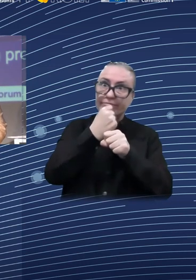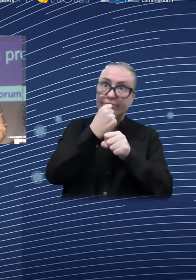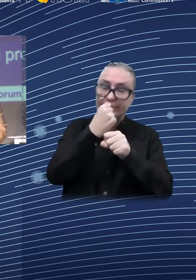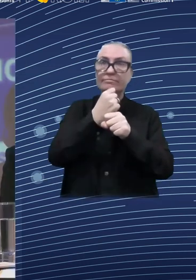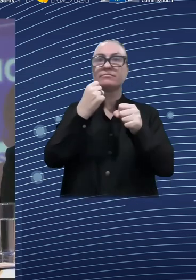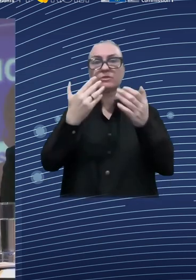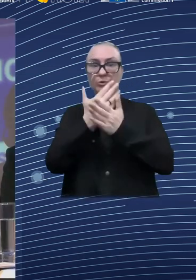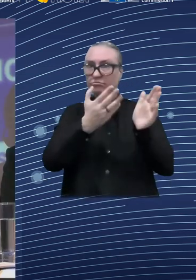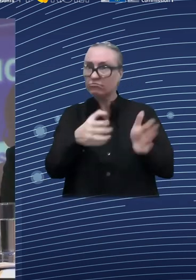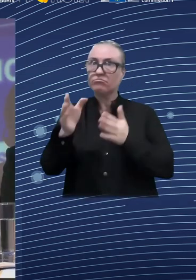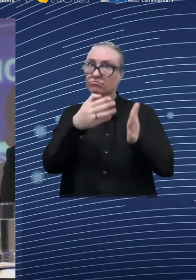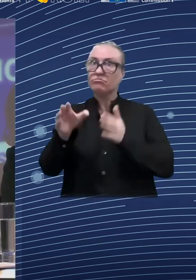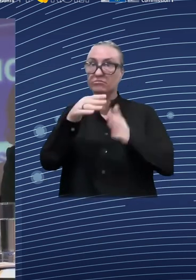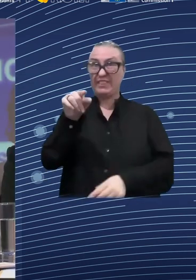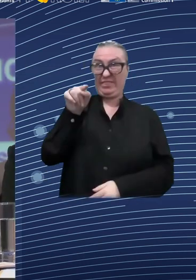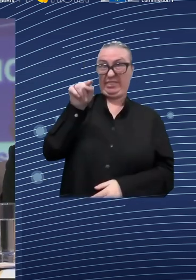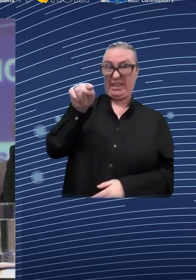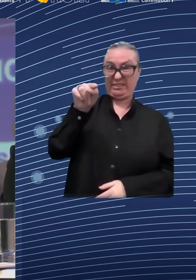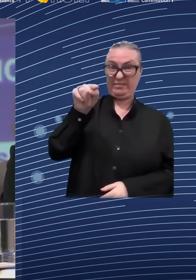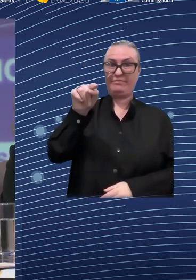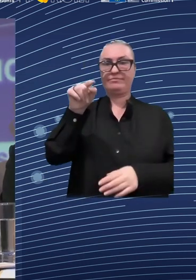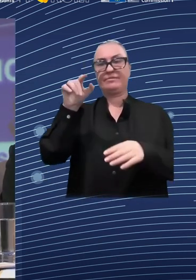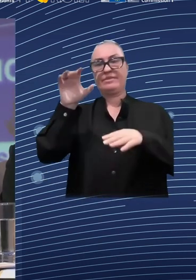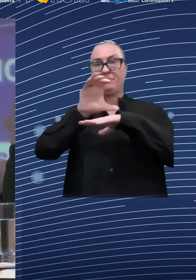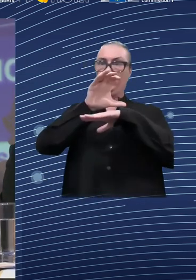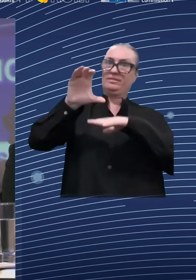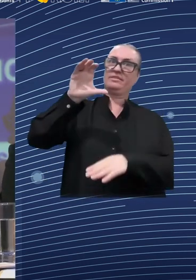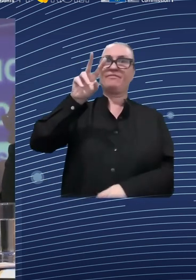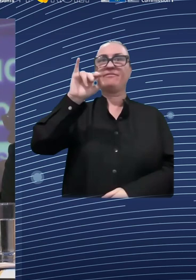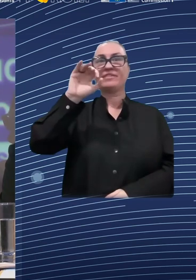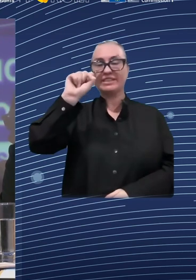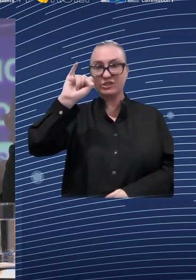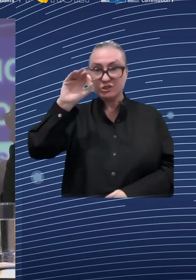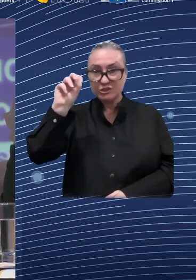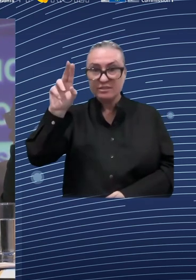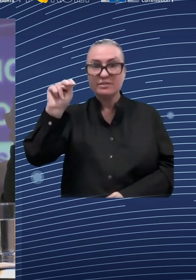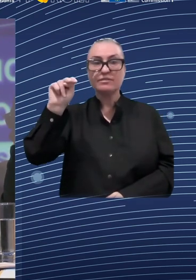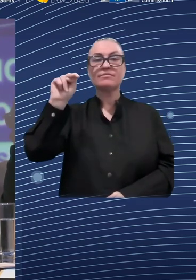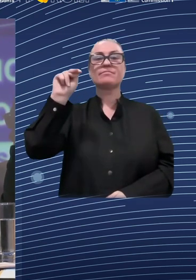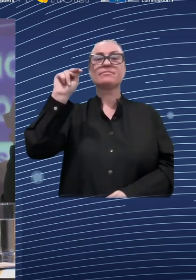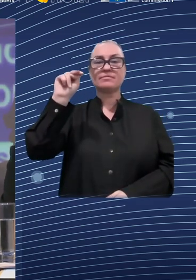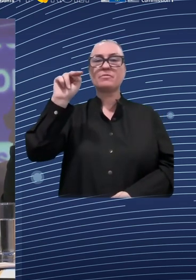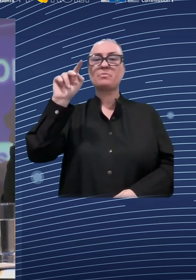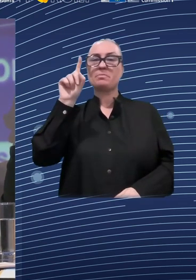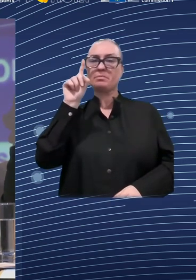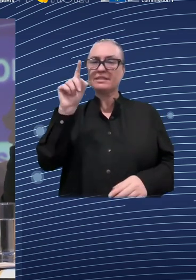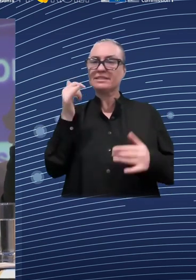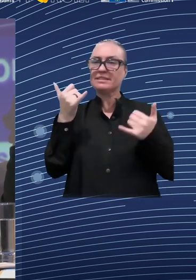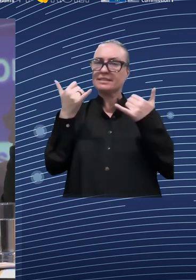emerging ones, we see an interest, but of course, this interest is mainly from those companies who